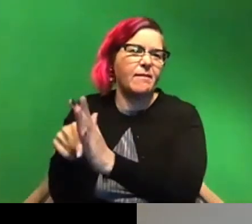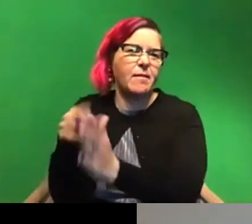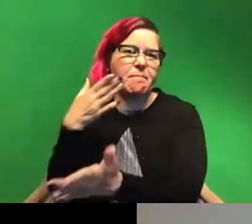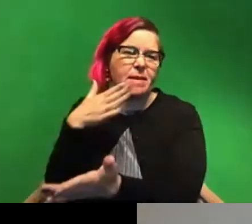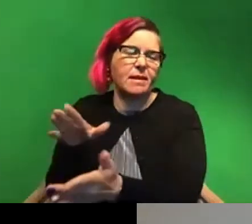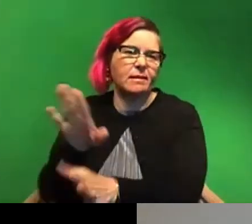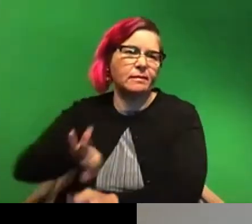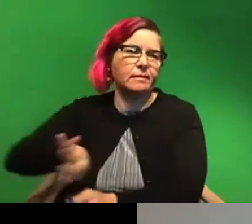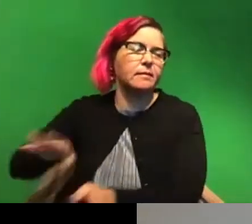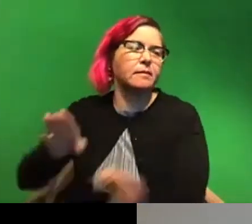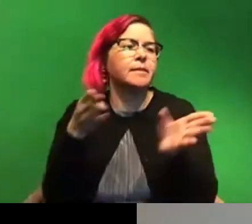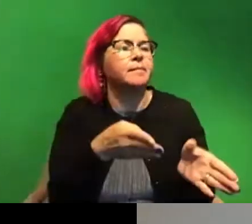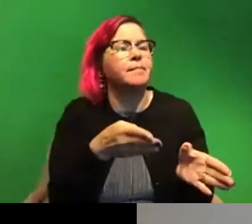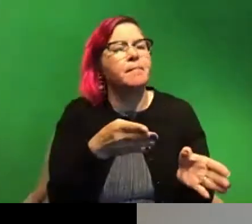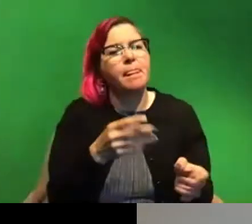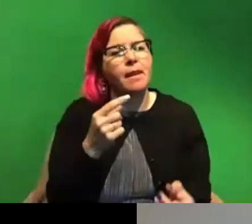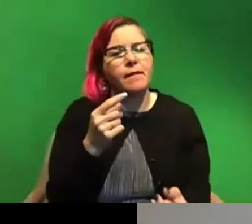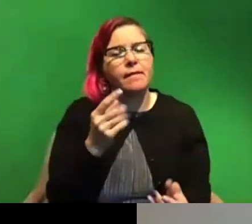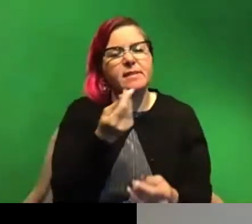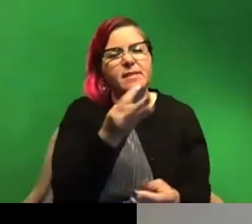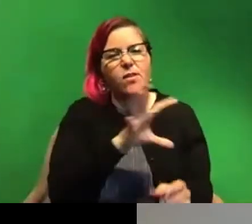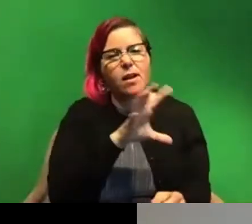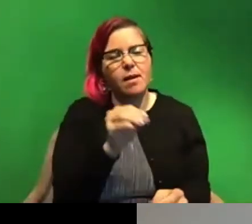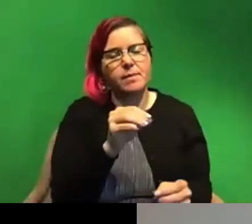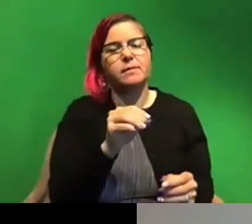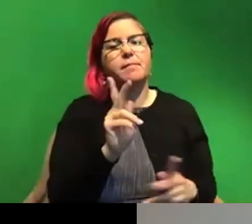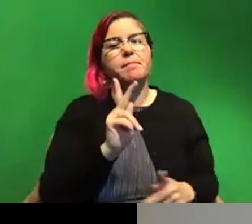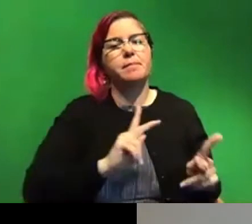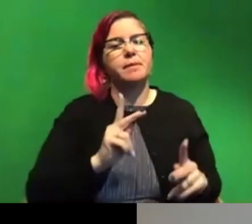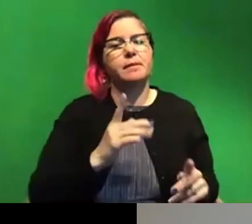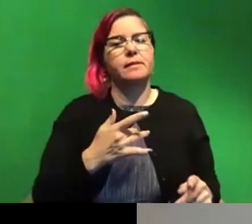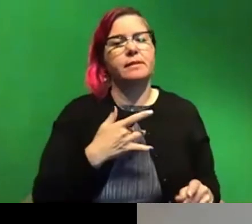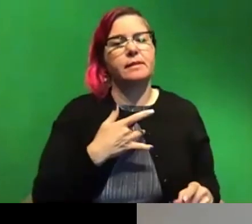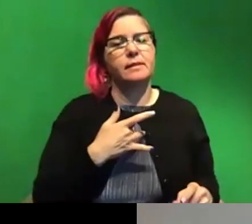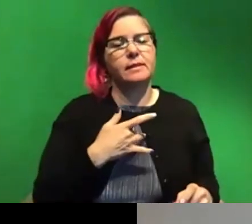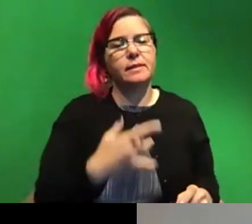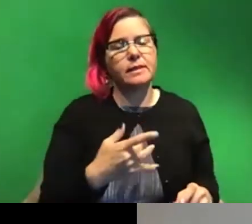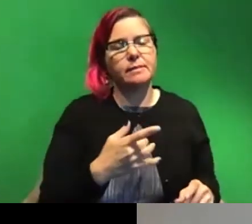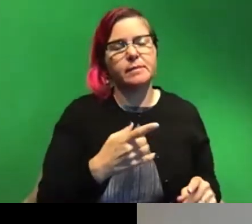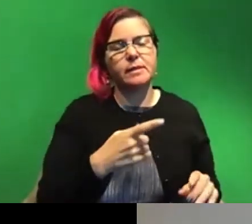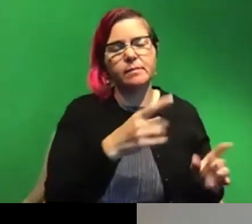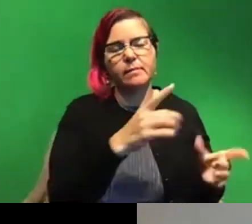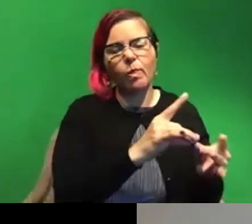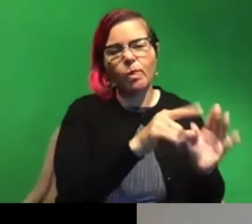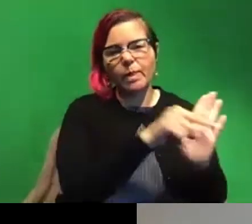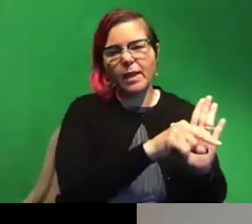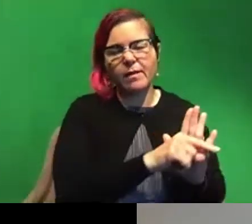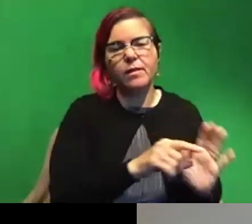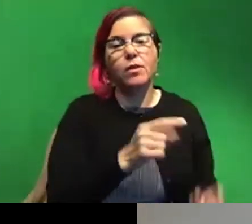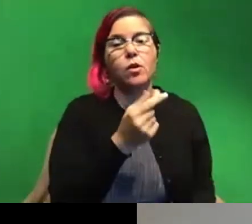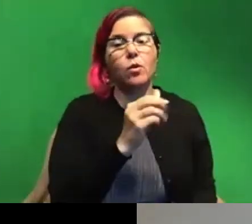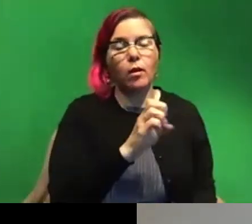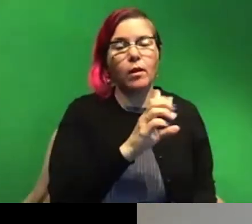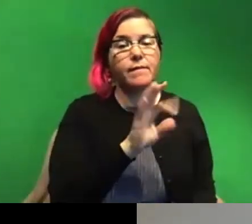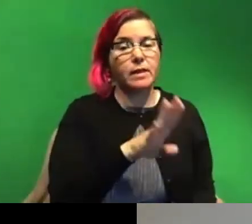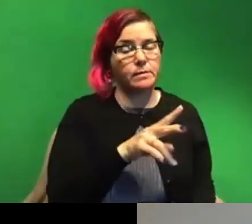but I will say that I think there are several companies that people that typically get flack, and I'll say that Google and Facebook are